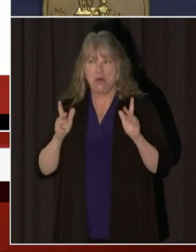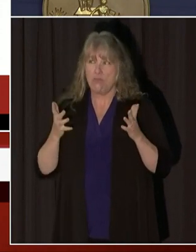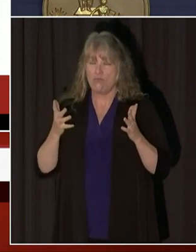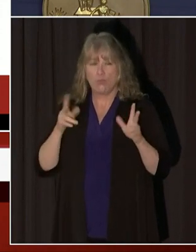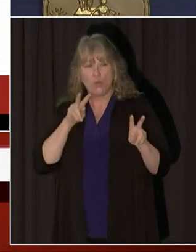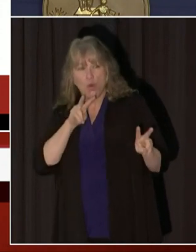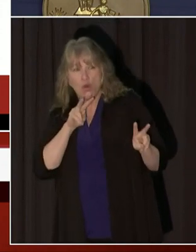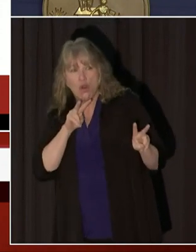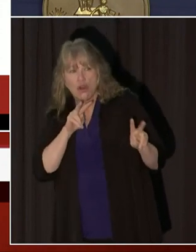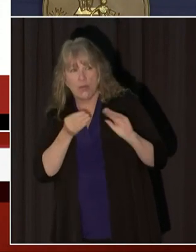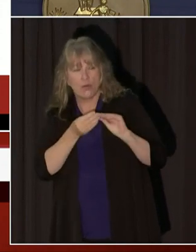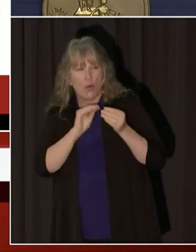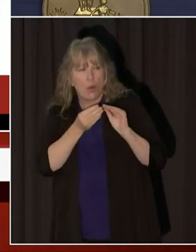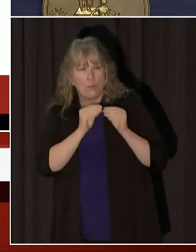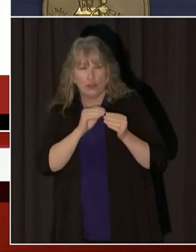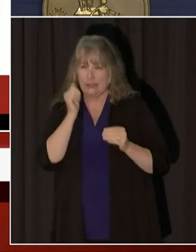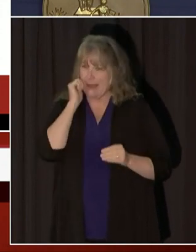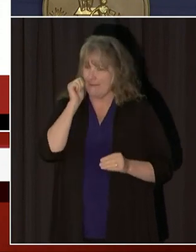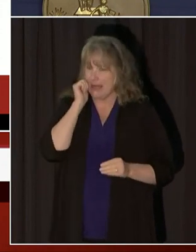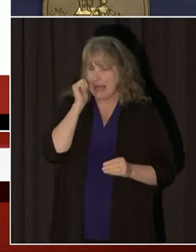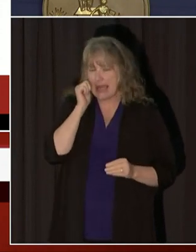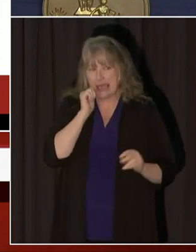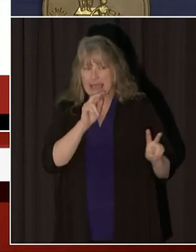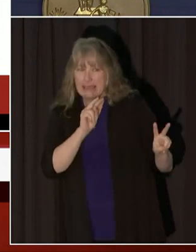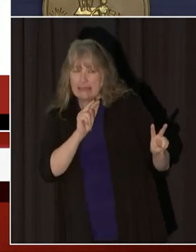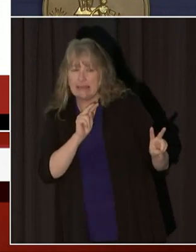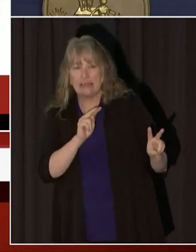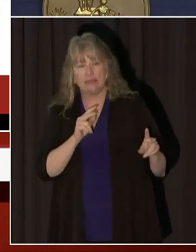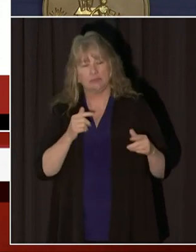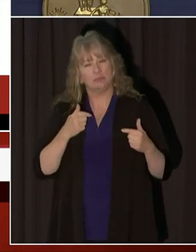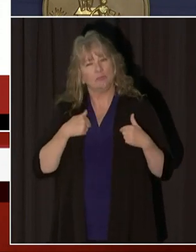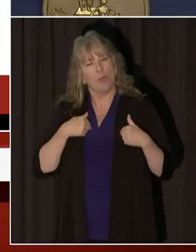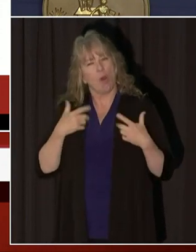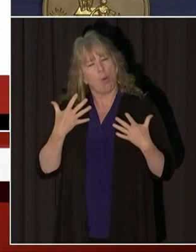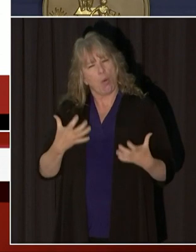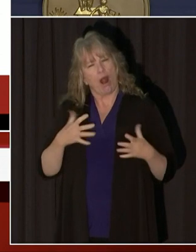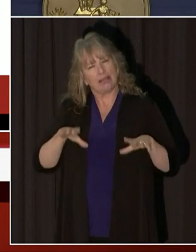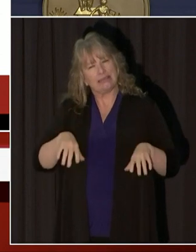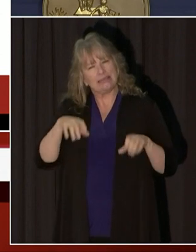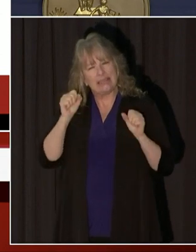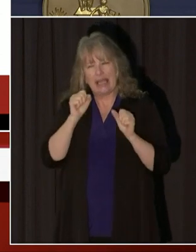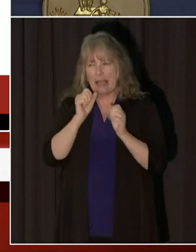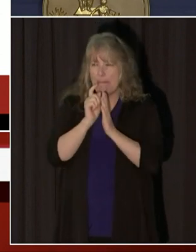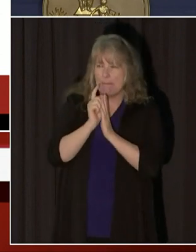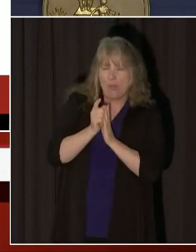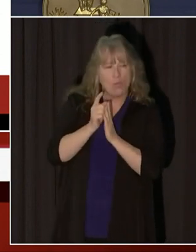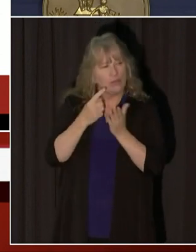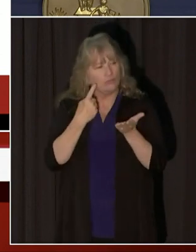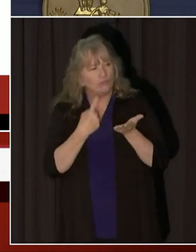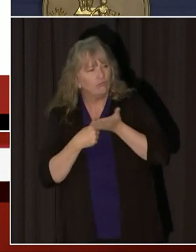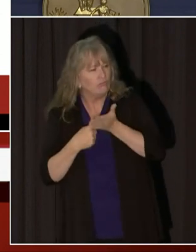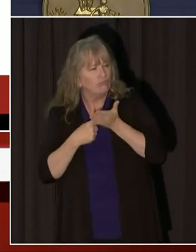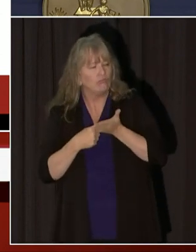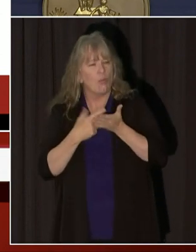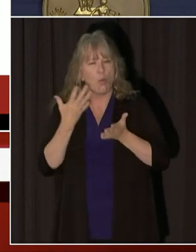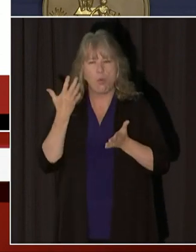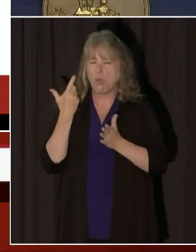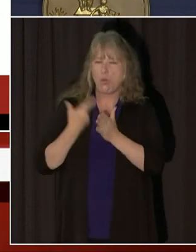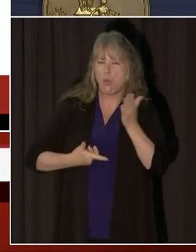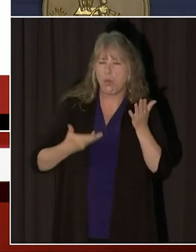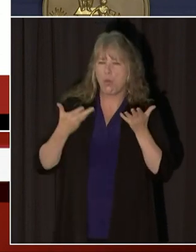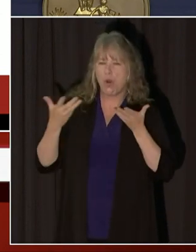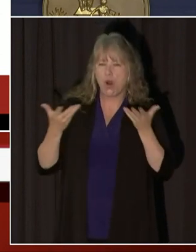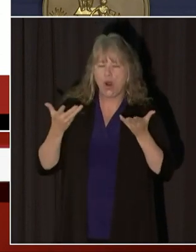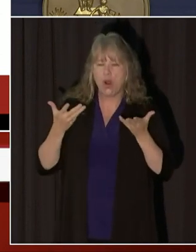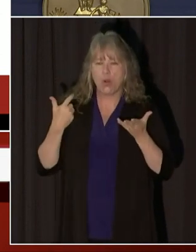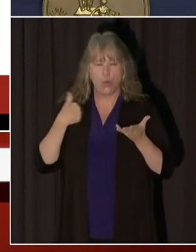watch these numbers daily. So I want us to spend a few minutes going over what it is